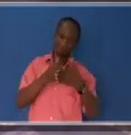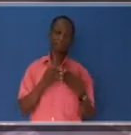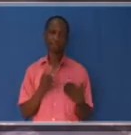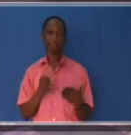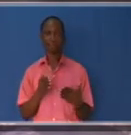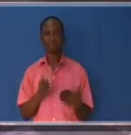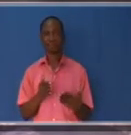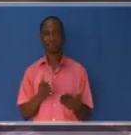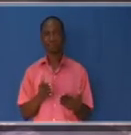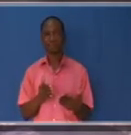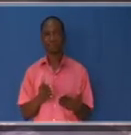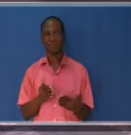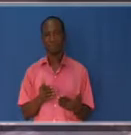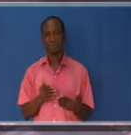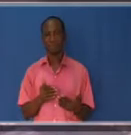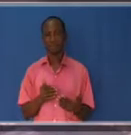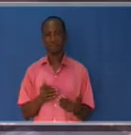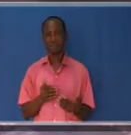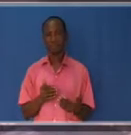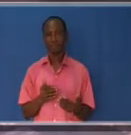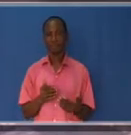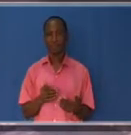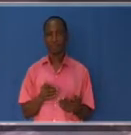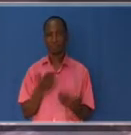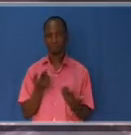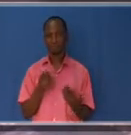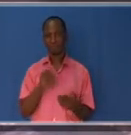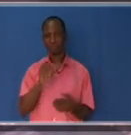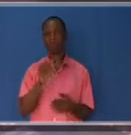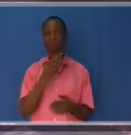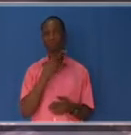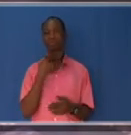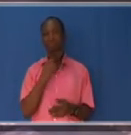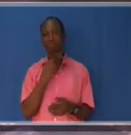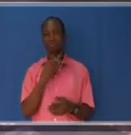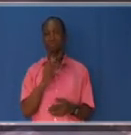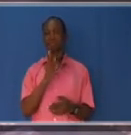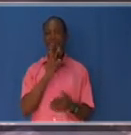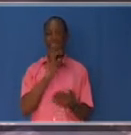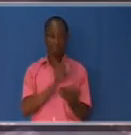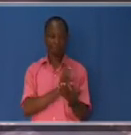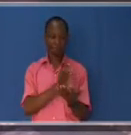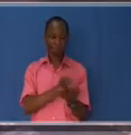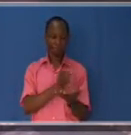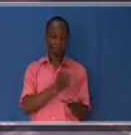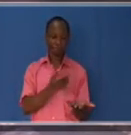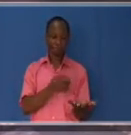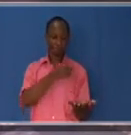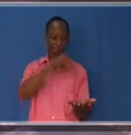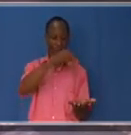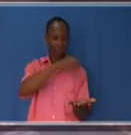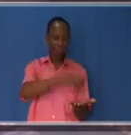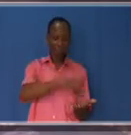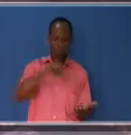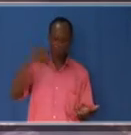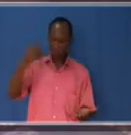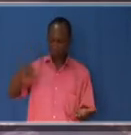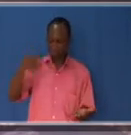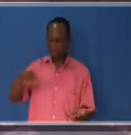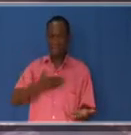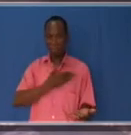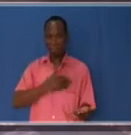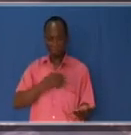nti eno ye Kristo nchirechire se osofo bi edi nsuo gu cup mu na odi ne nsaka.